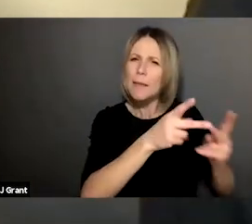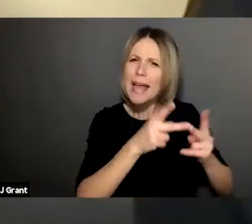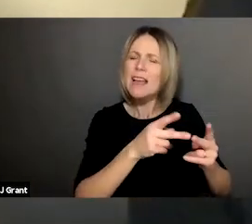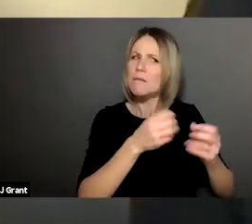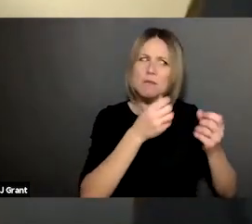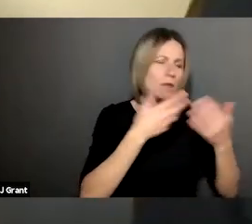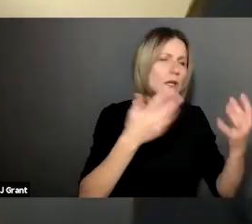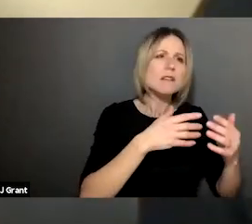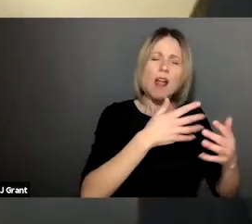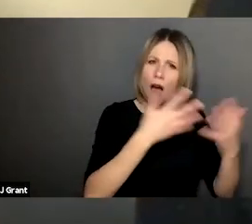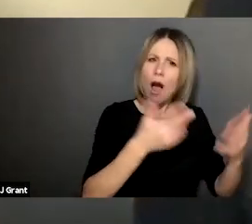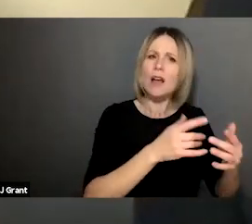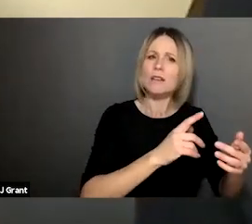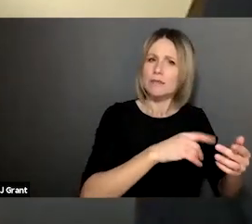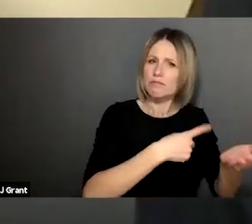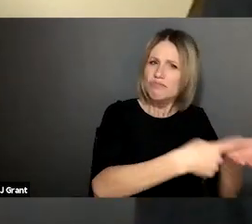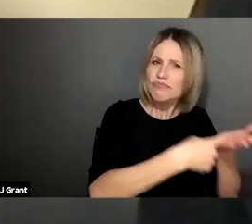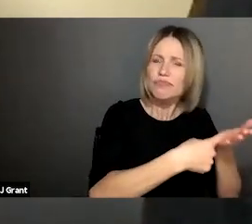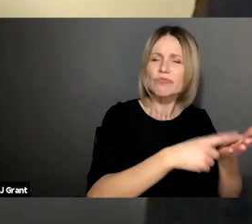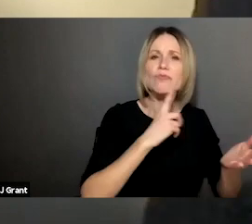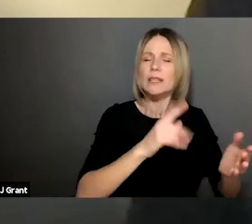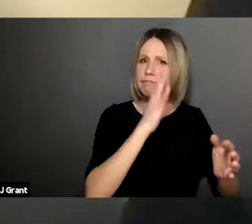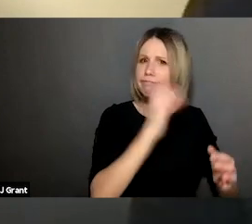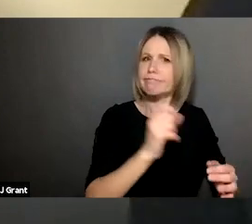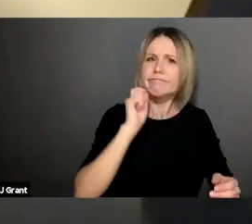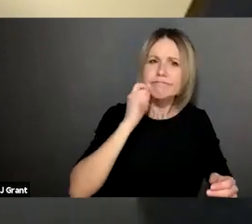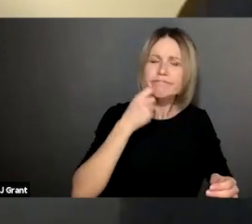interesting conversations going on there, but it wasn't